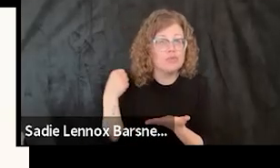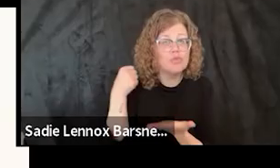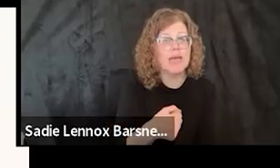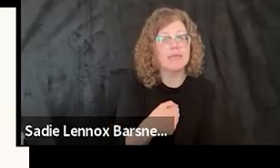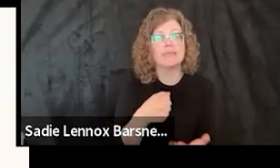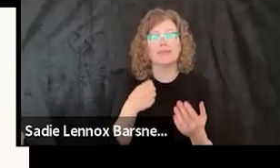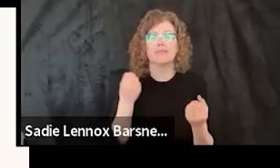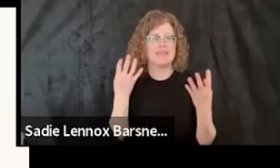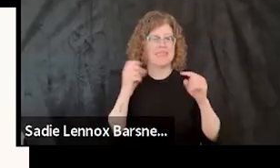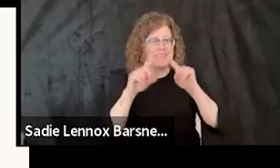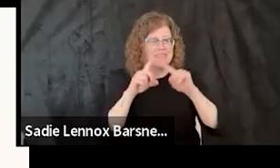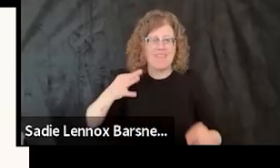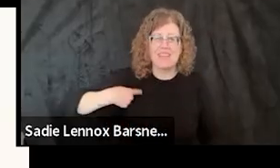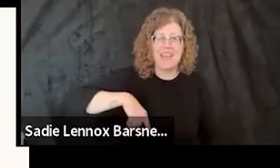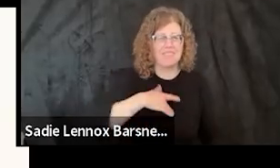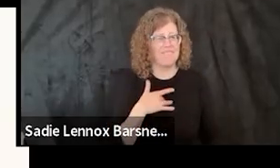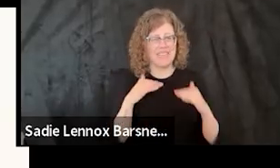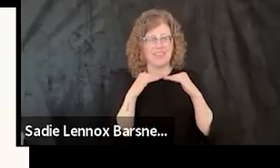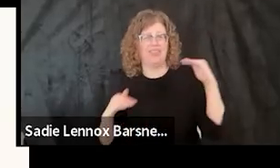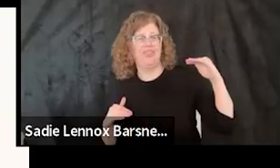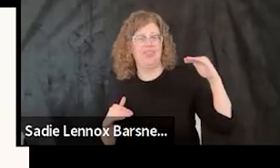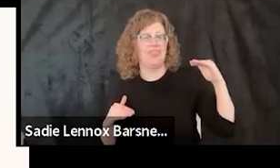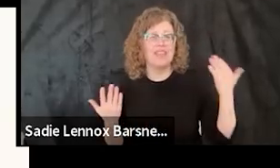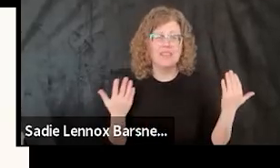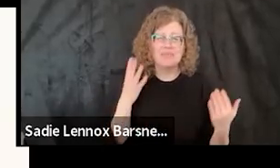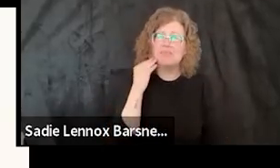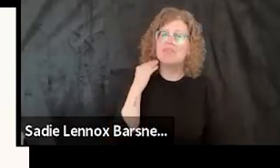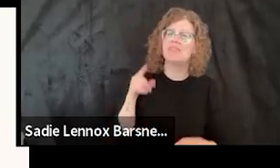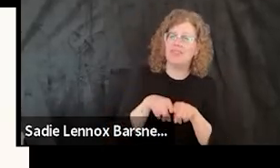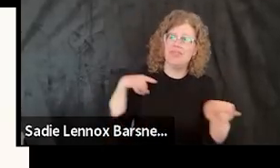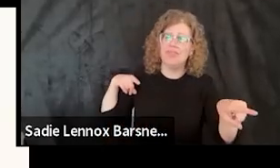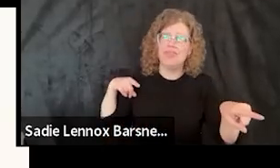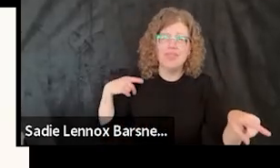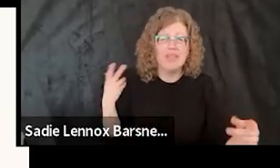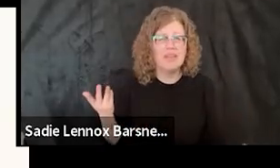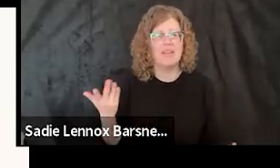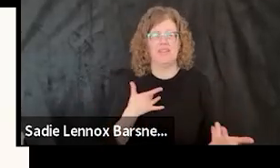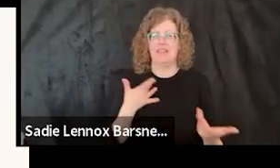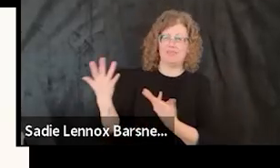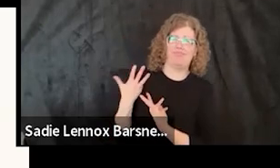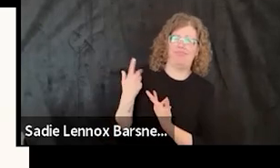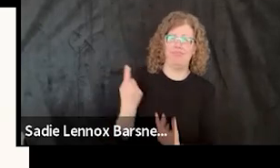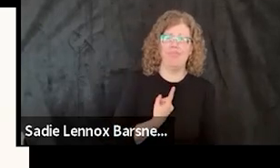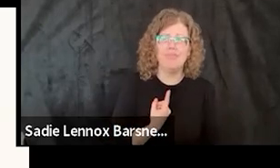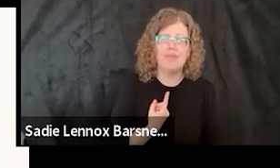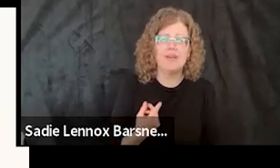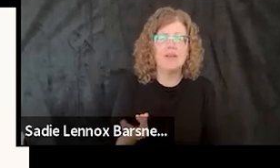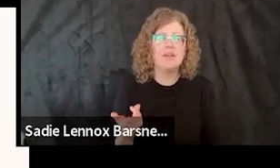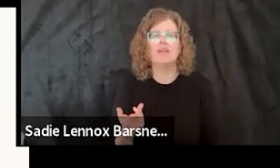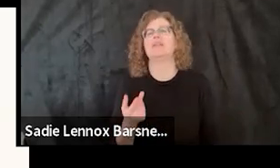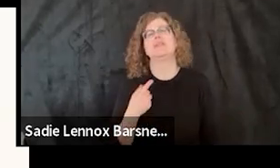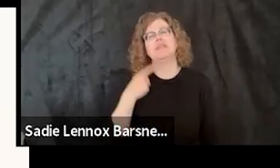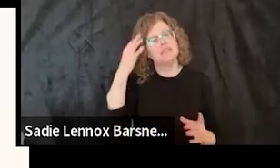In order to help address underserved communities who have experienced barriers to funding and access to opportunities in our